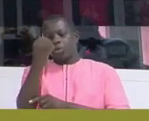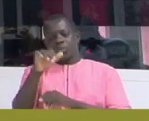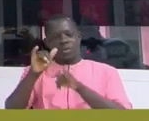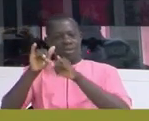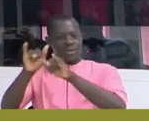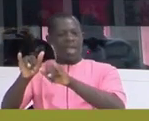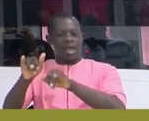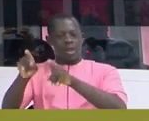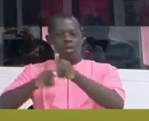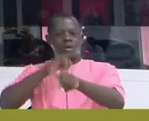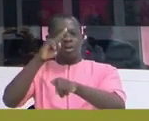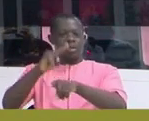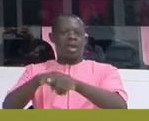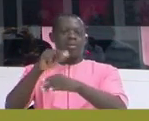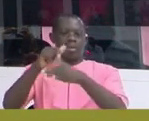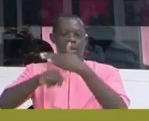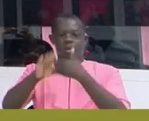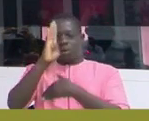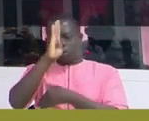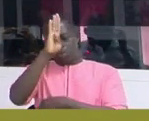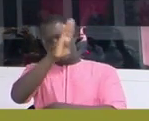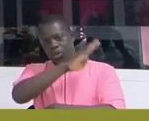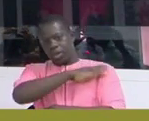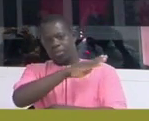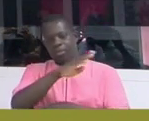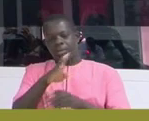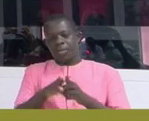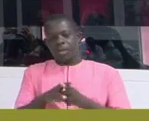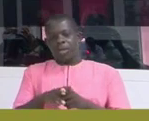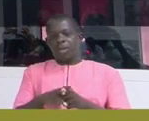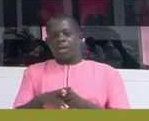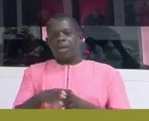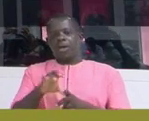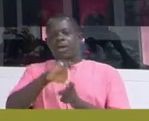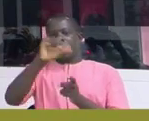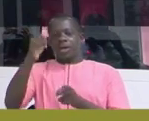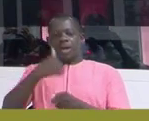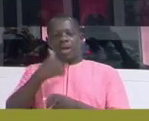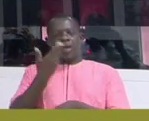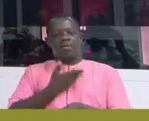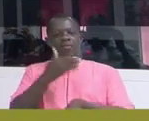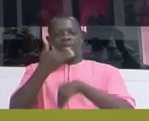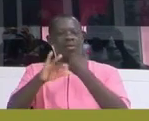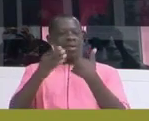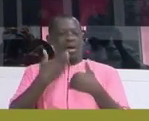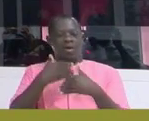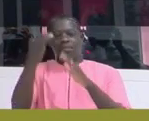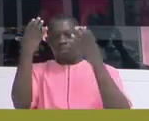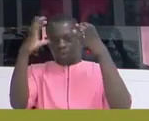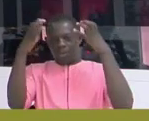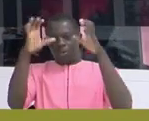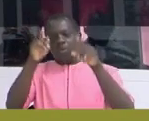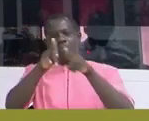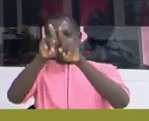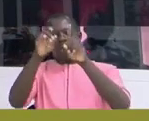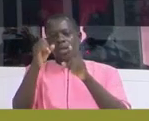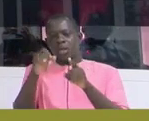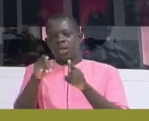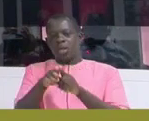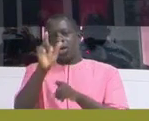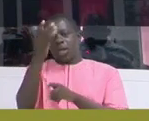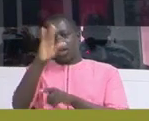it because I was in Bang for a long time and I have never had money problem issues with